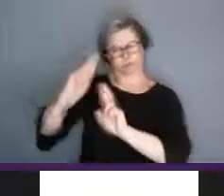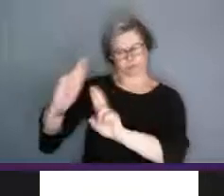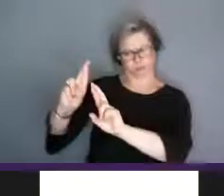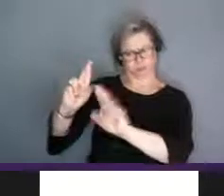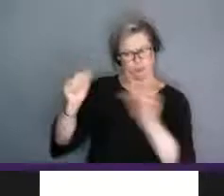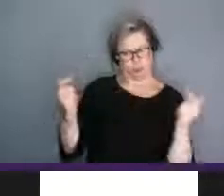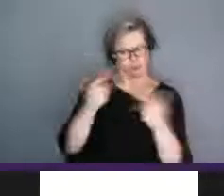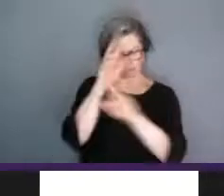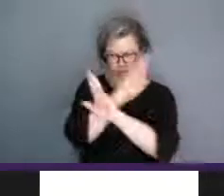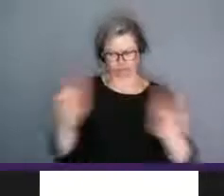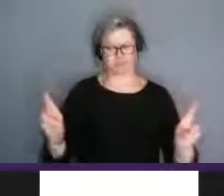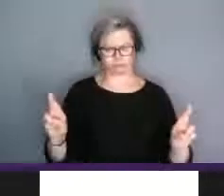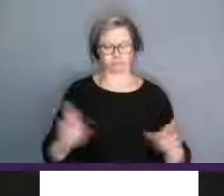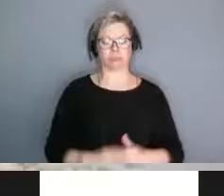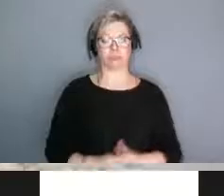the webinar today.